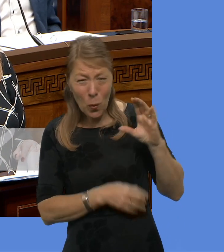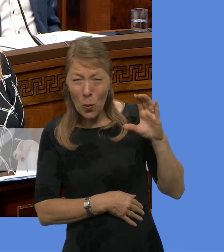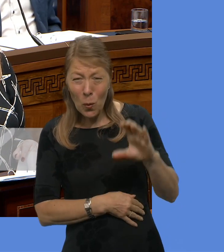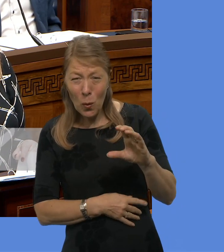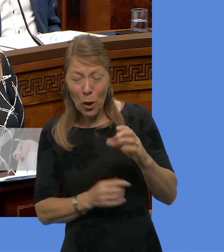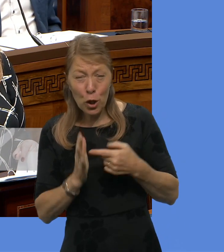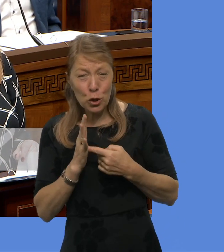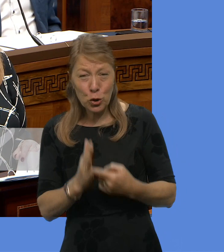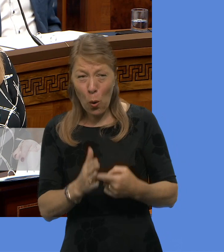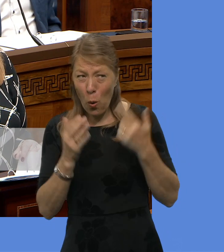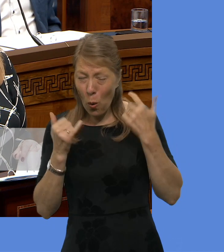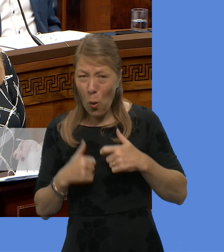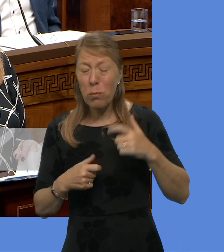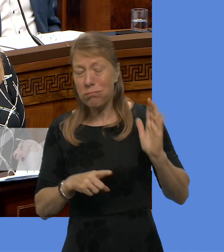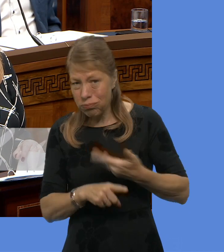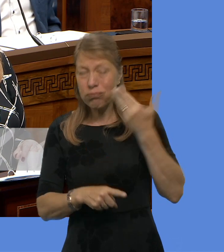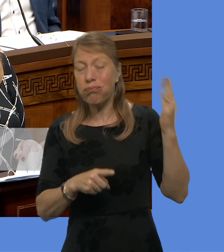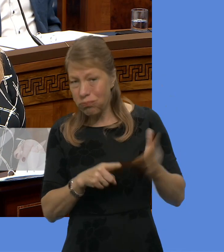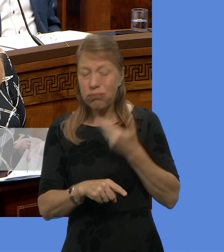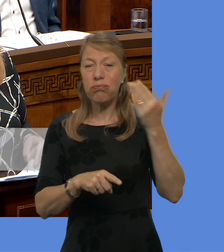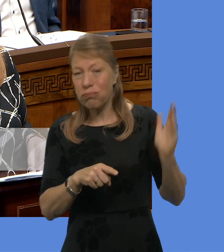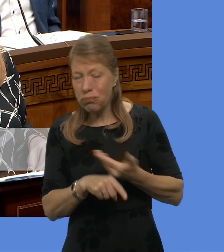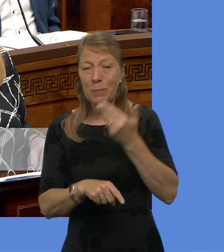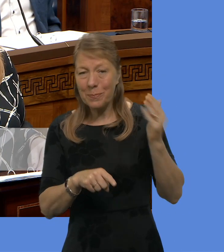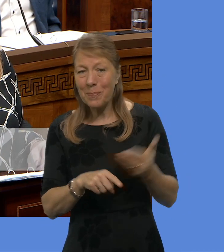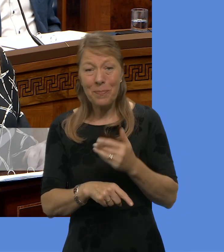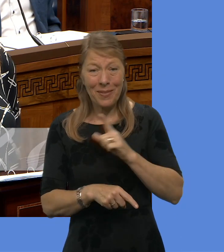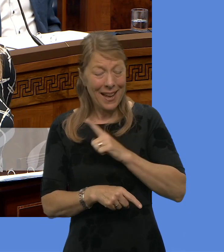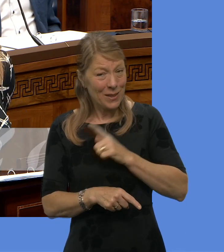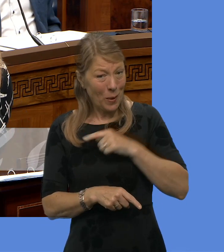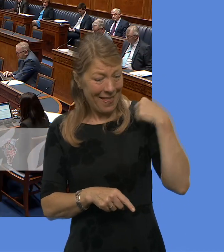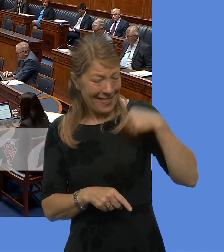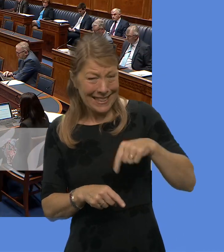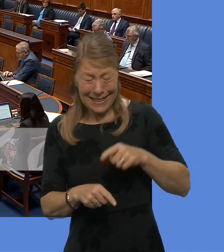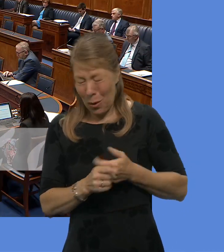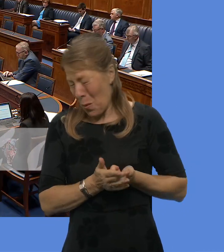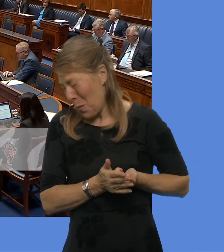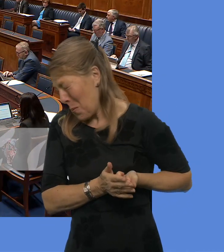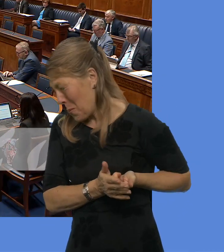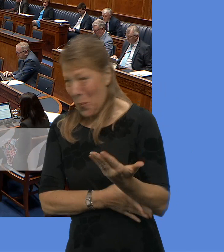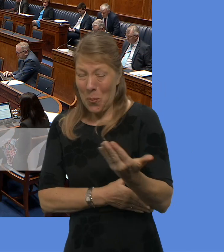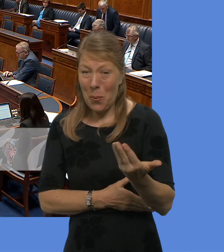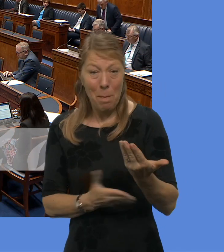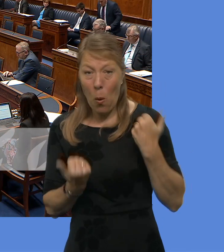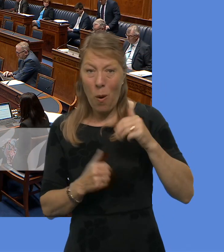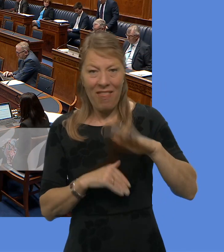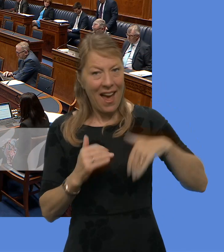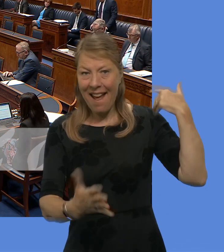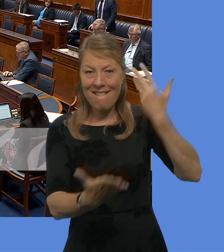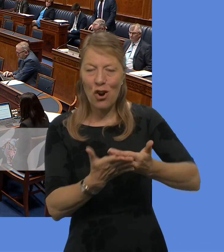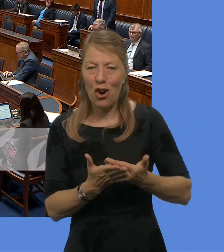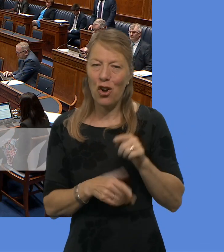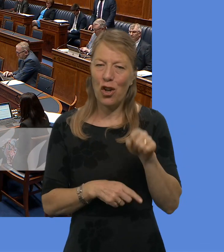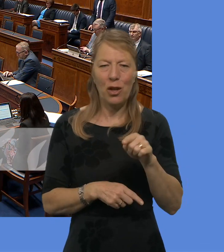of the increased capacity of the courts, and that's why we've had the highest spend this year on record. Mr Buchanan. Thank you, Minister, for the